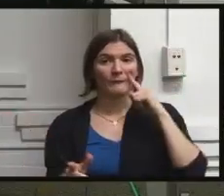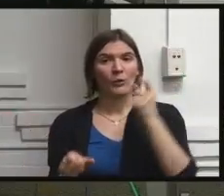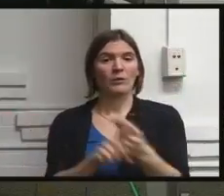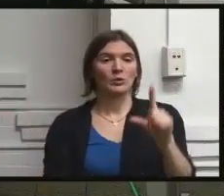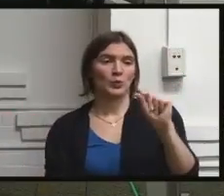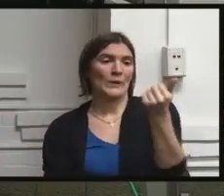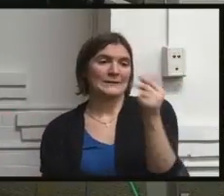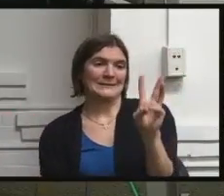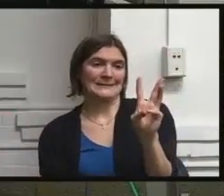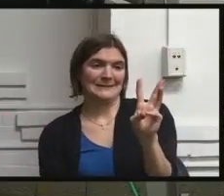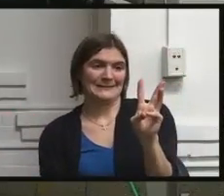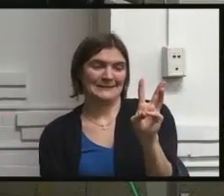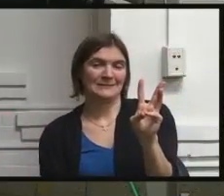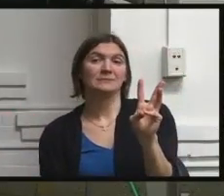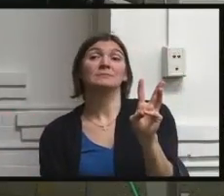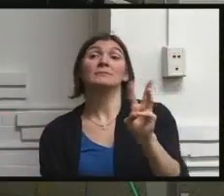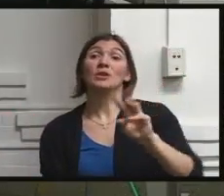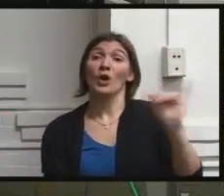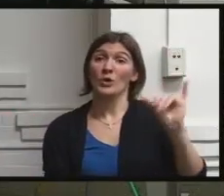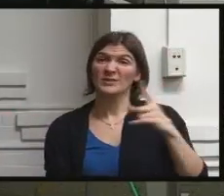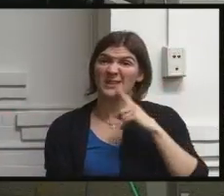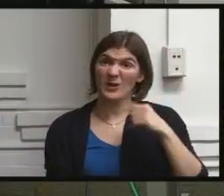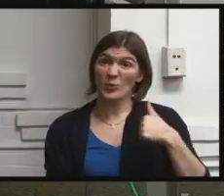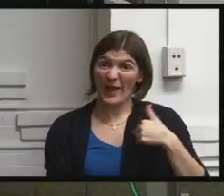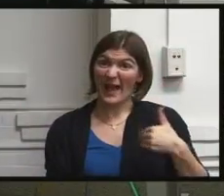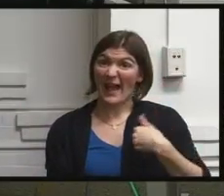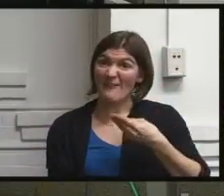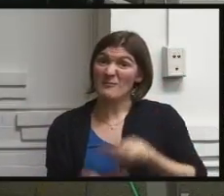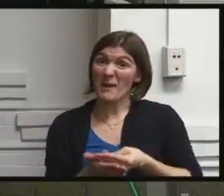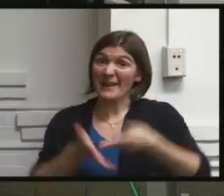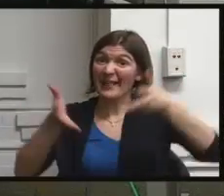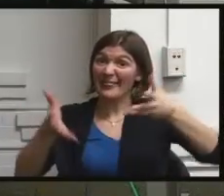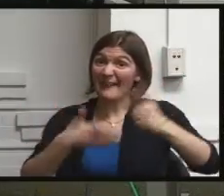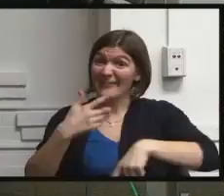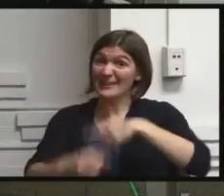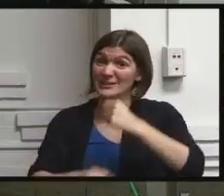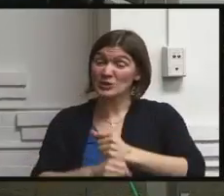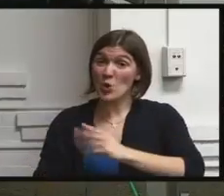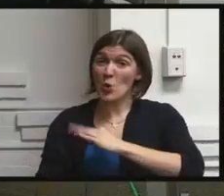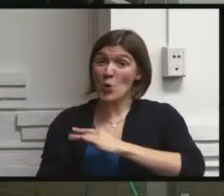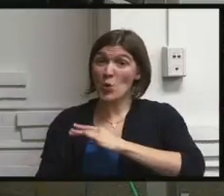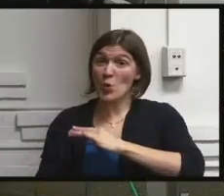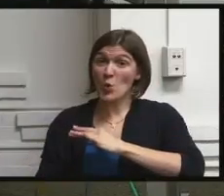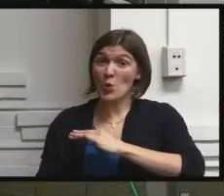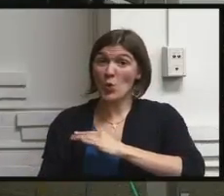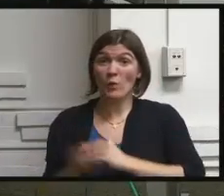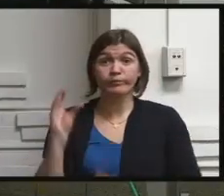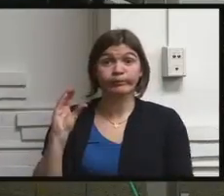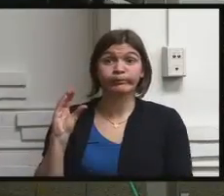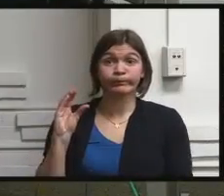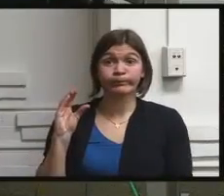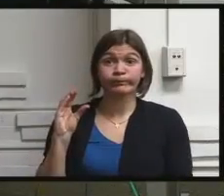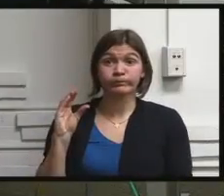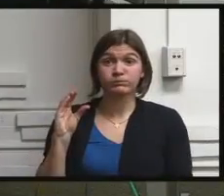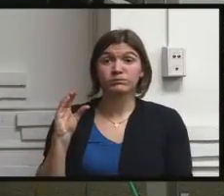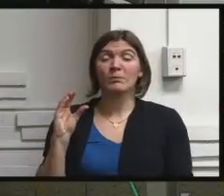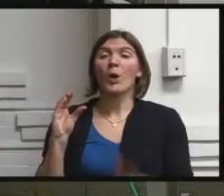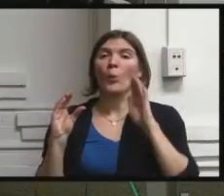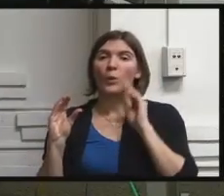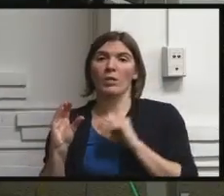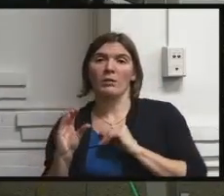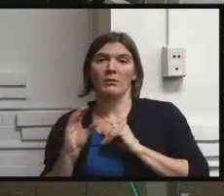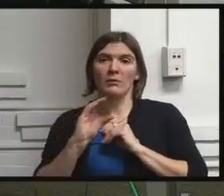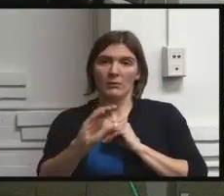year and also the fact that we have a surplus of funds in this year's budget that we would like to devote to